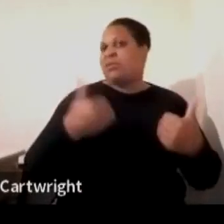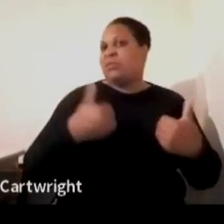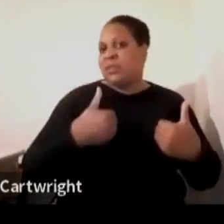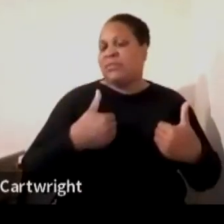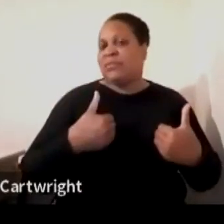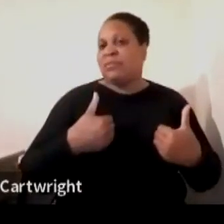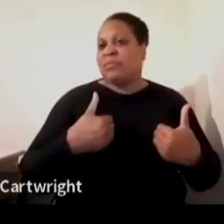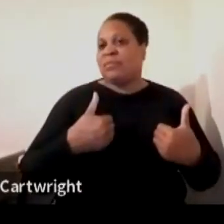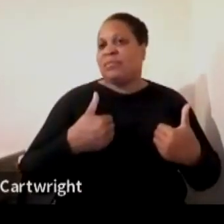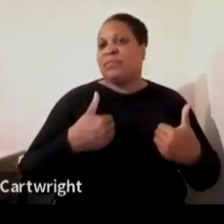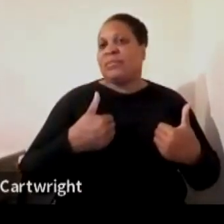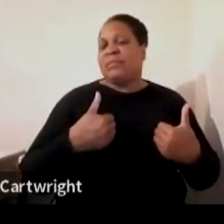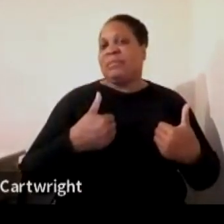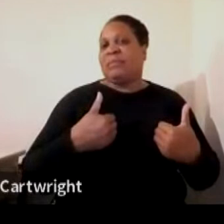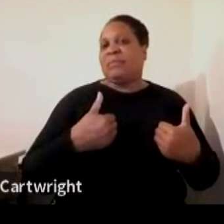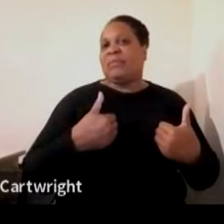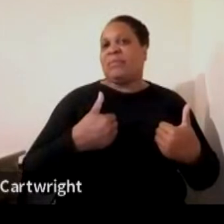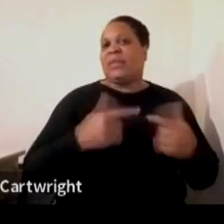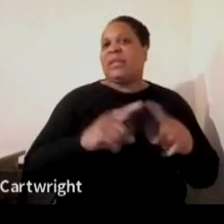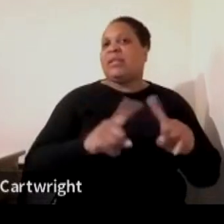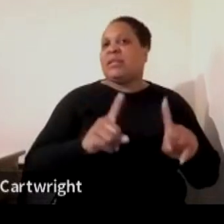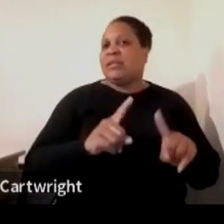There are different